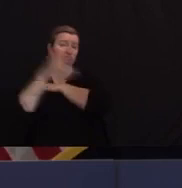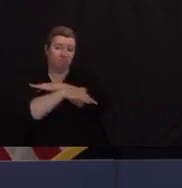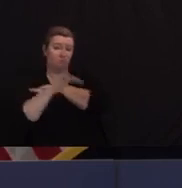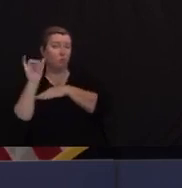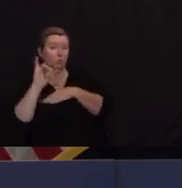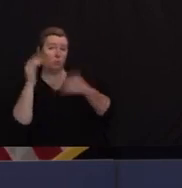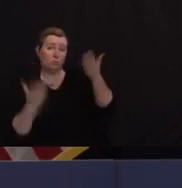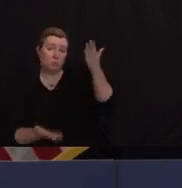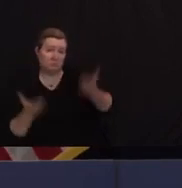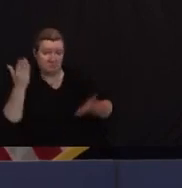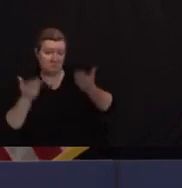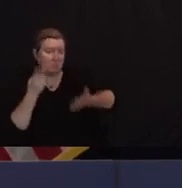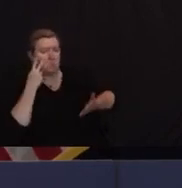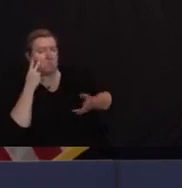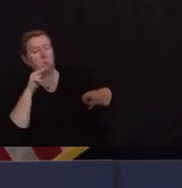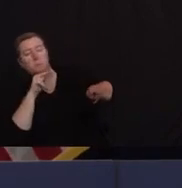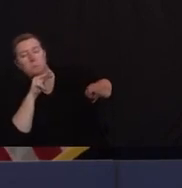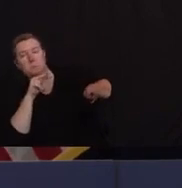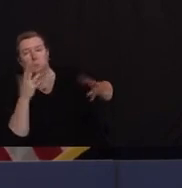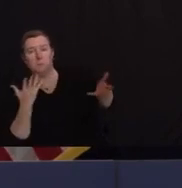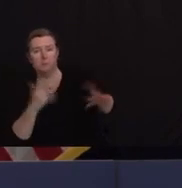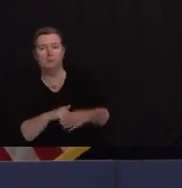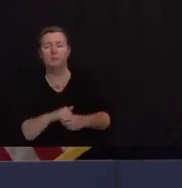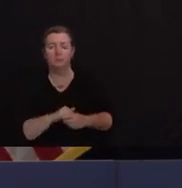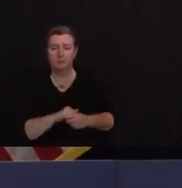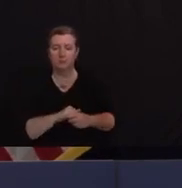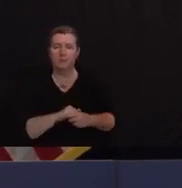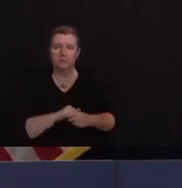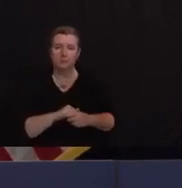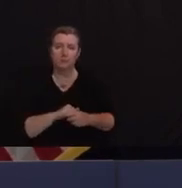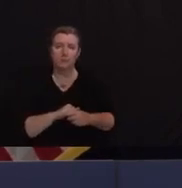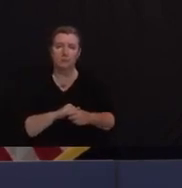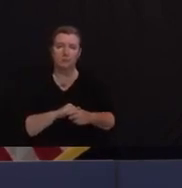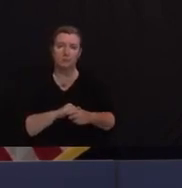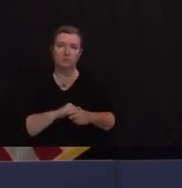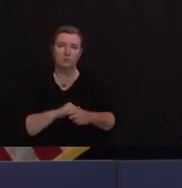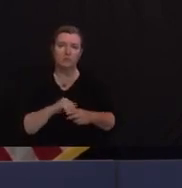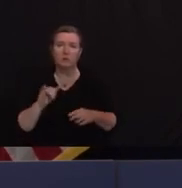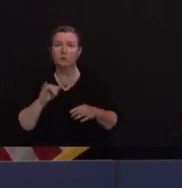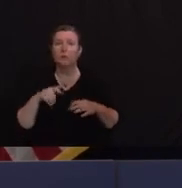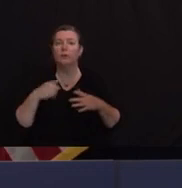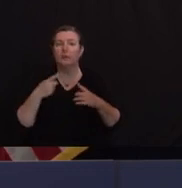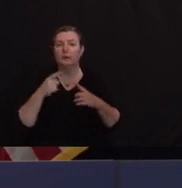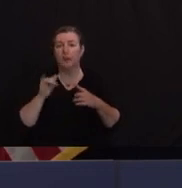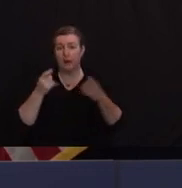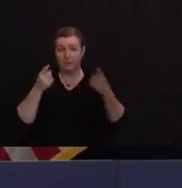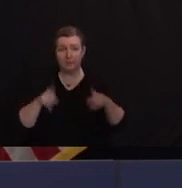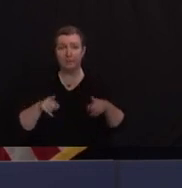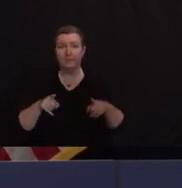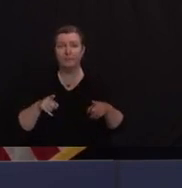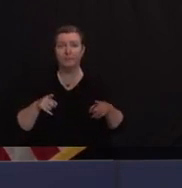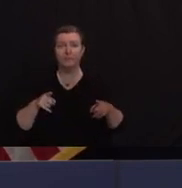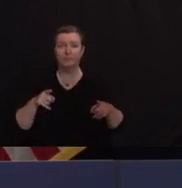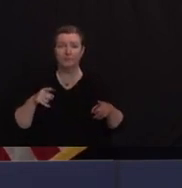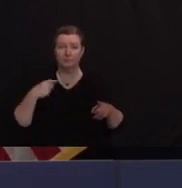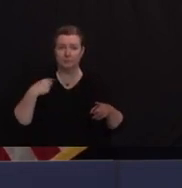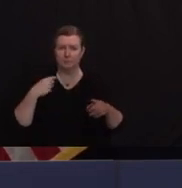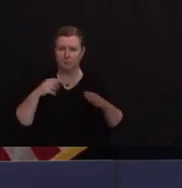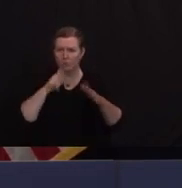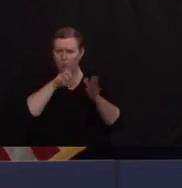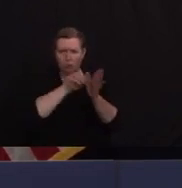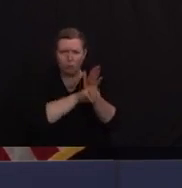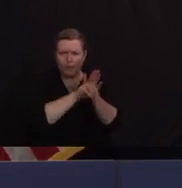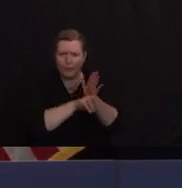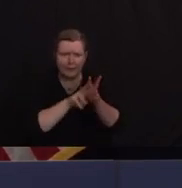deployment. And as you and I discussed, whenever we do these and assess these EMAC requests, that we never leave our own